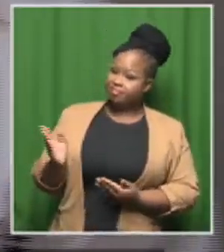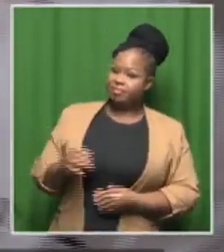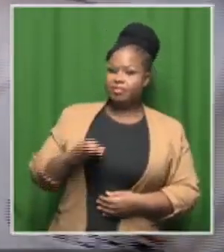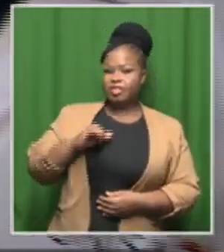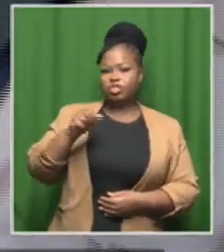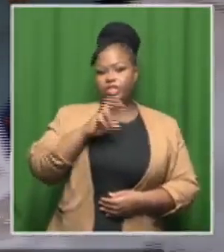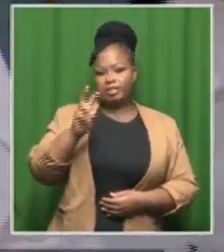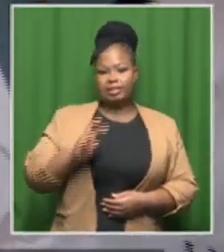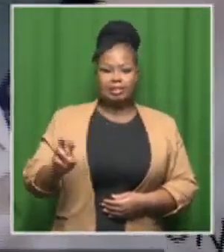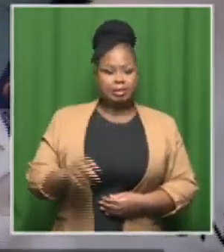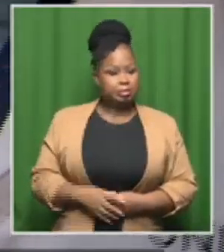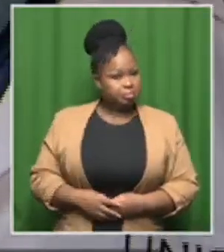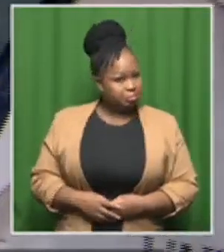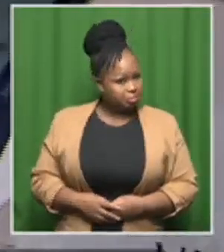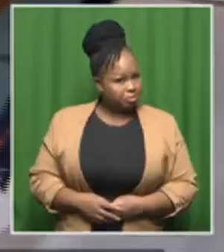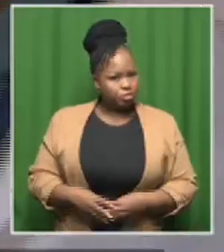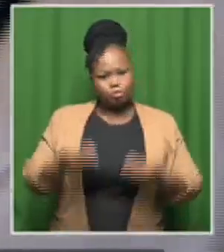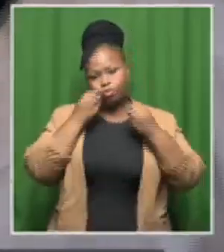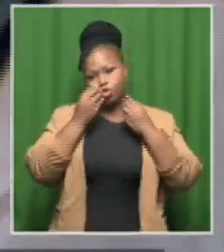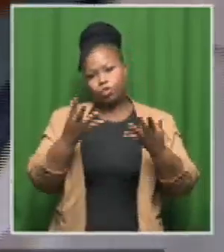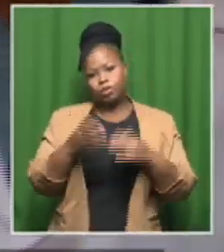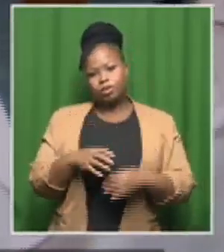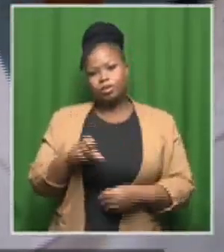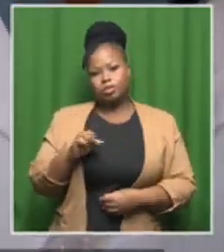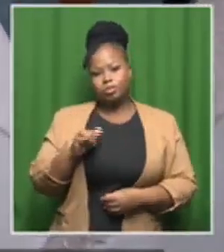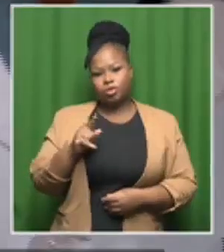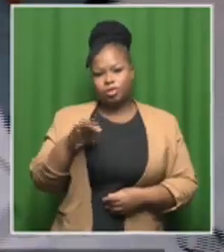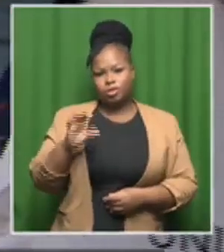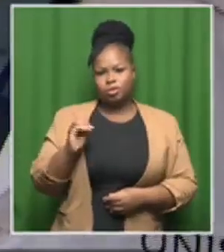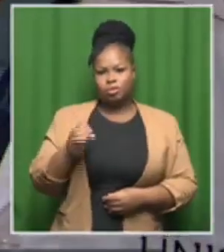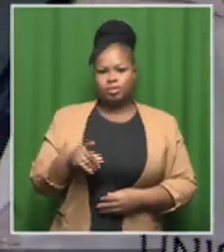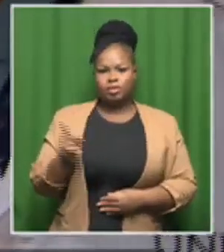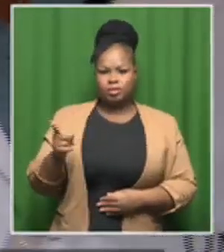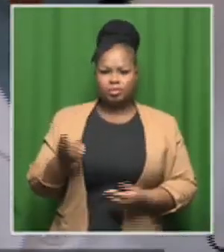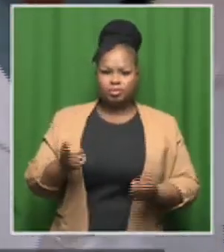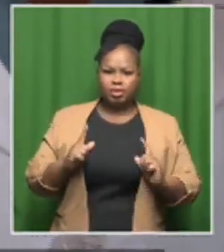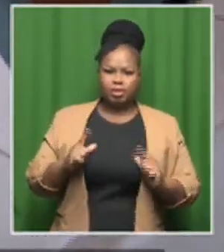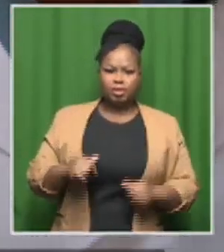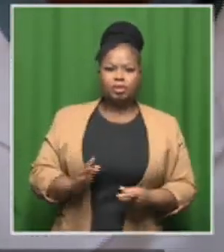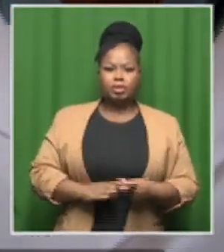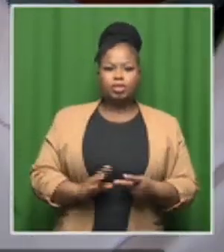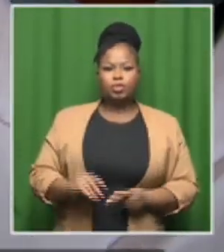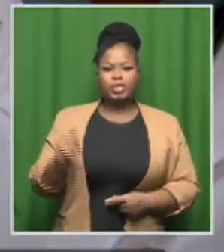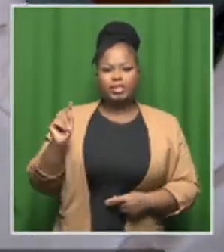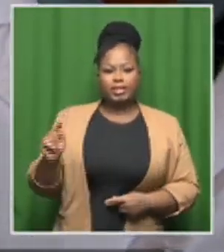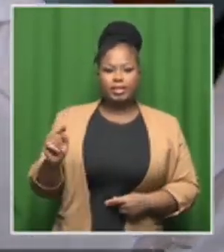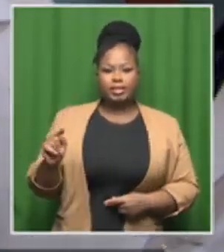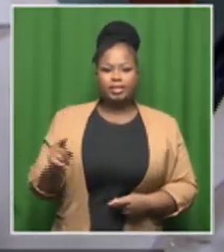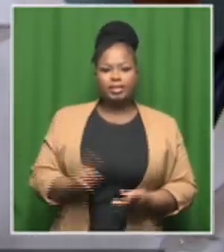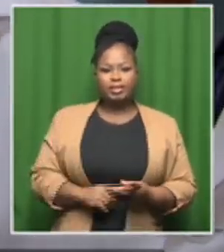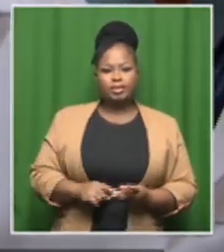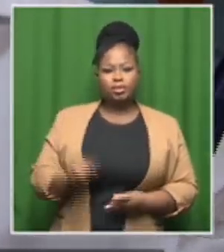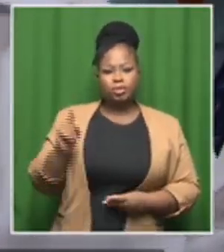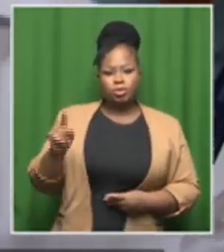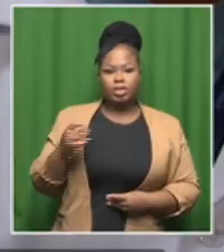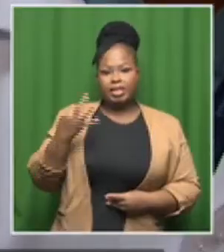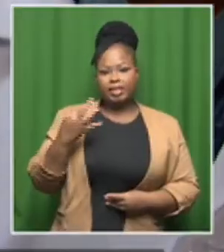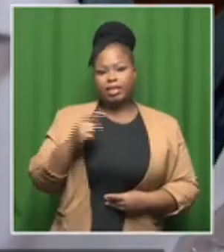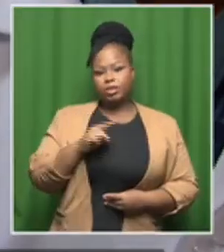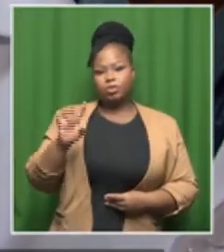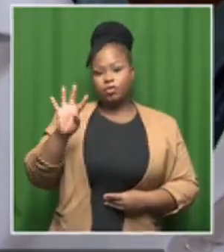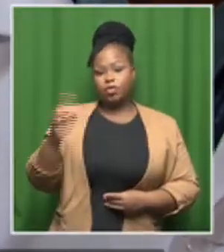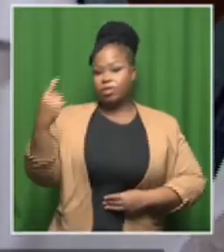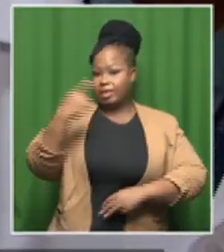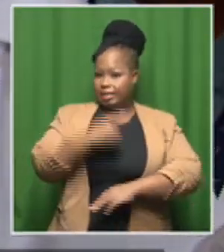and that is quite phenomenal, as Sibusiso says, allows them to do work that would generally take 3 to 4